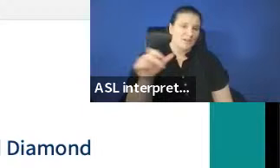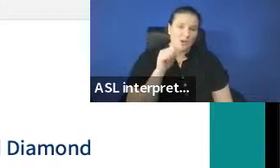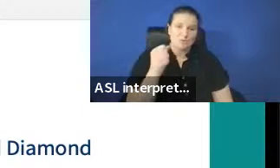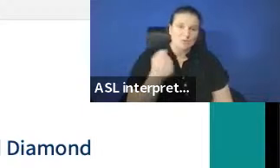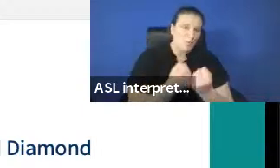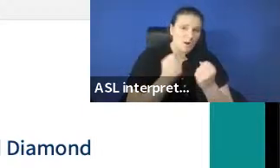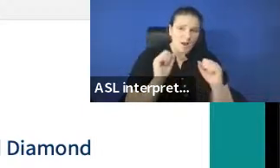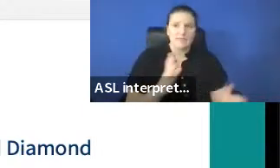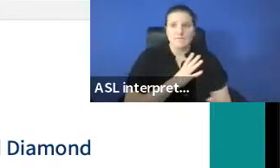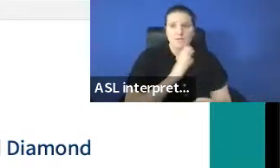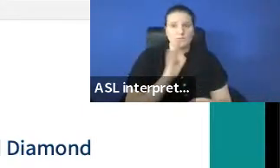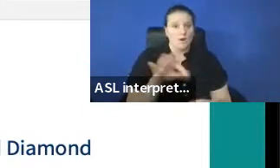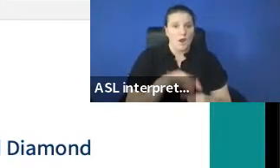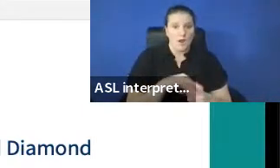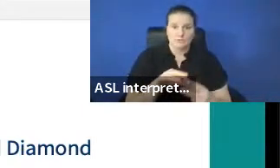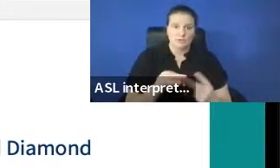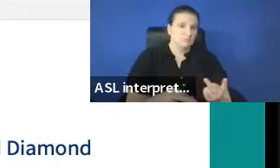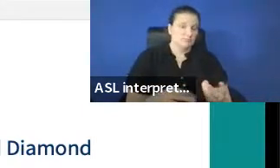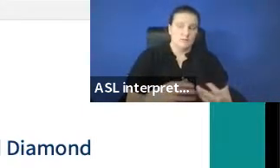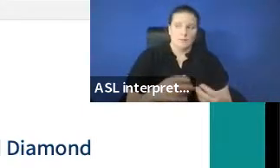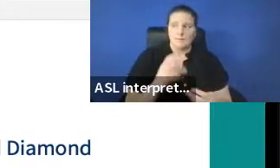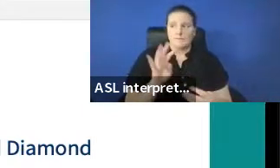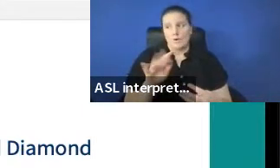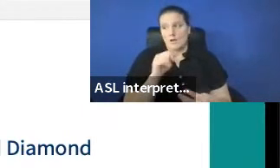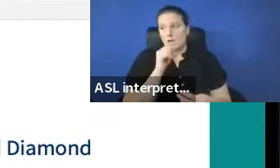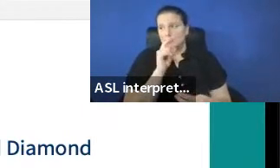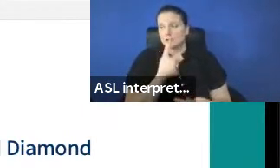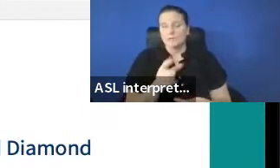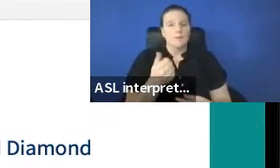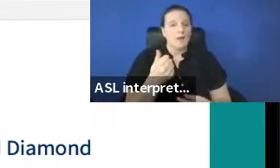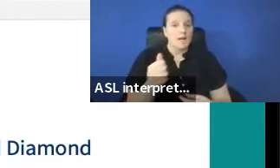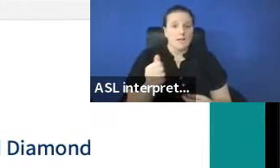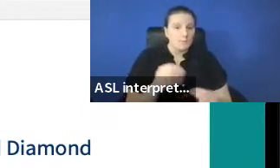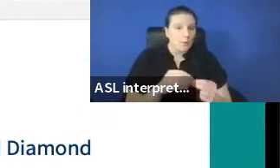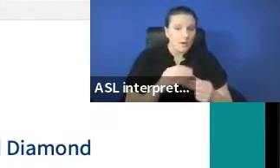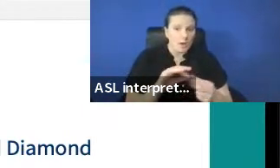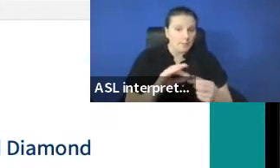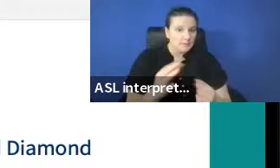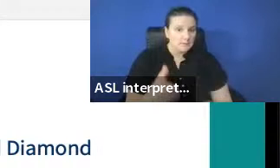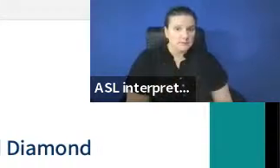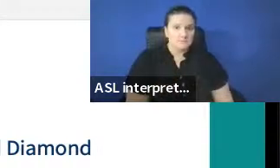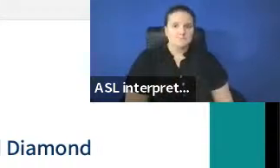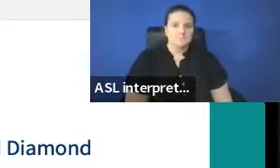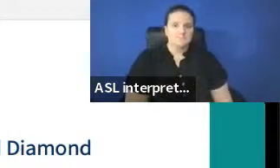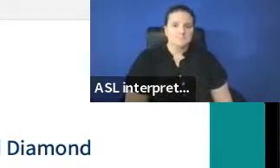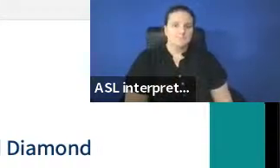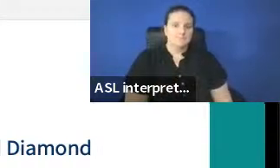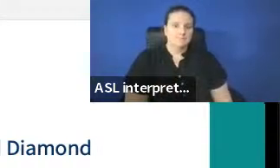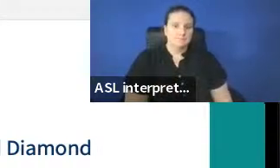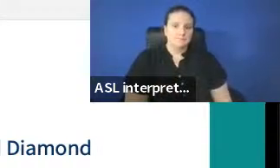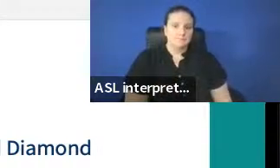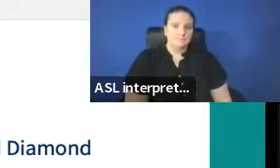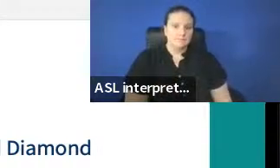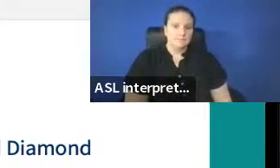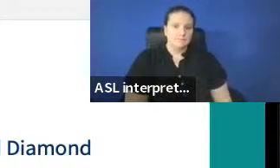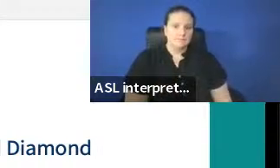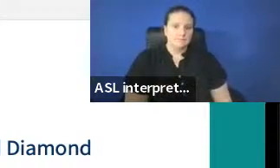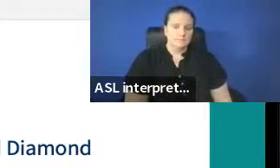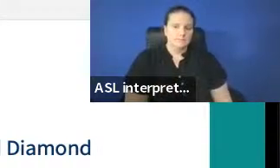And certainly number 4, unsure. Any other preliminary comments before we call the question?